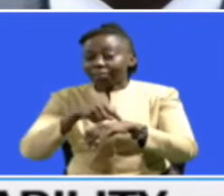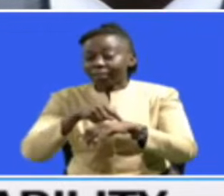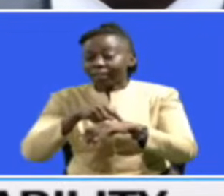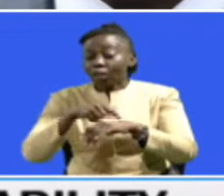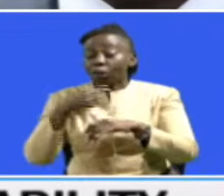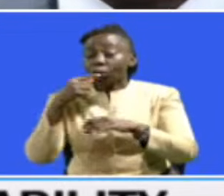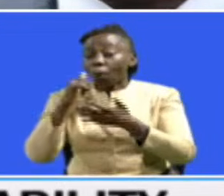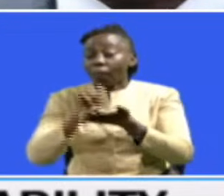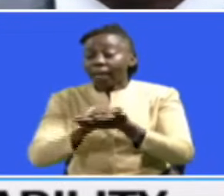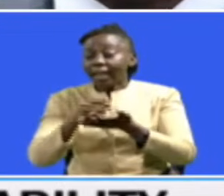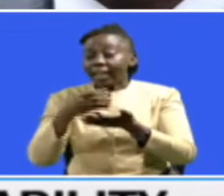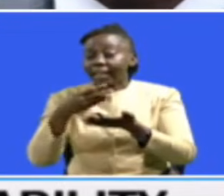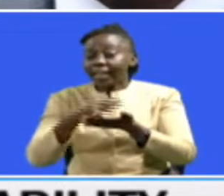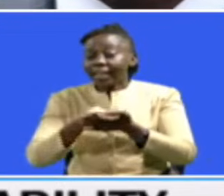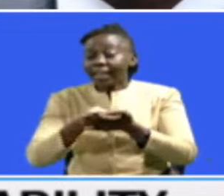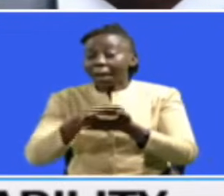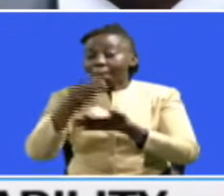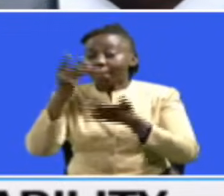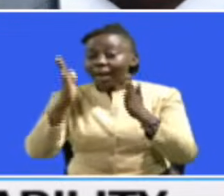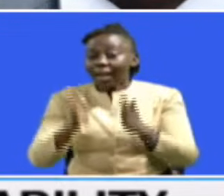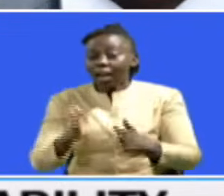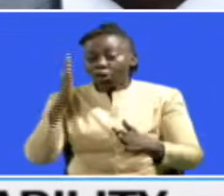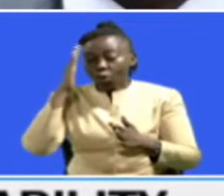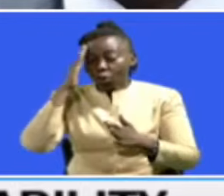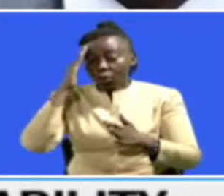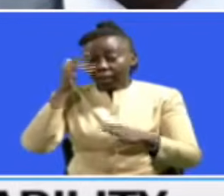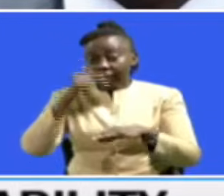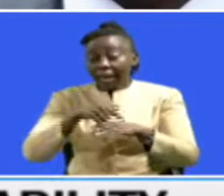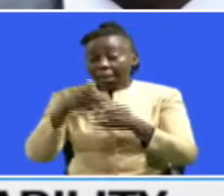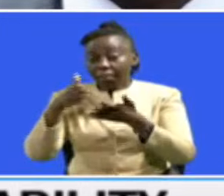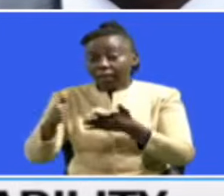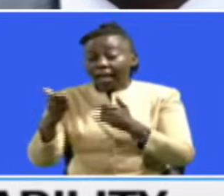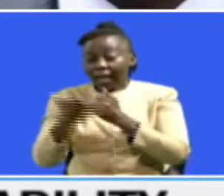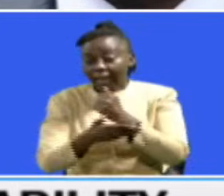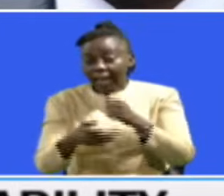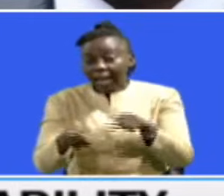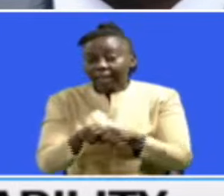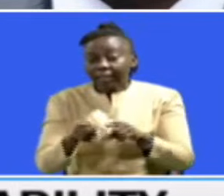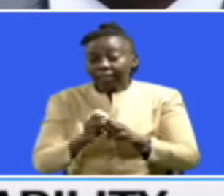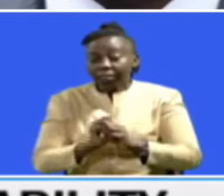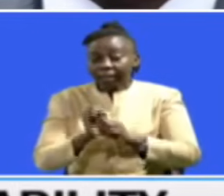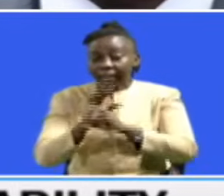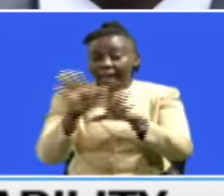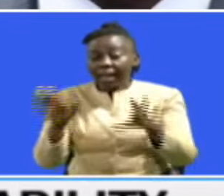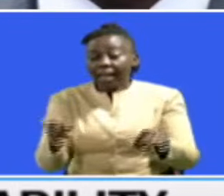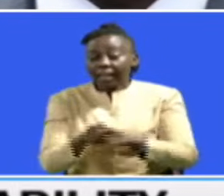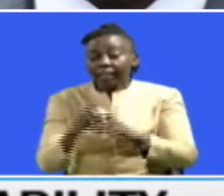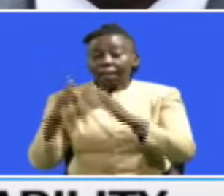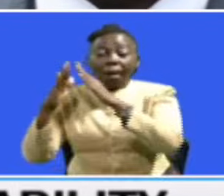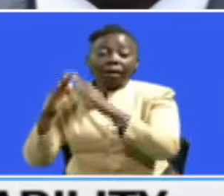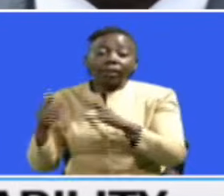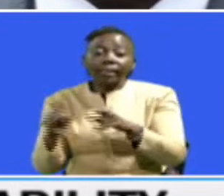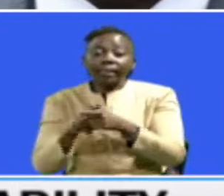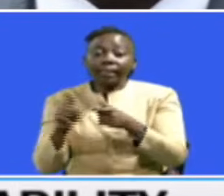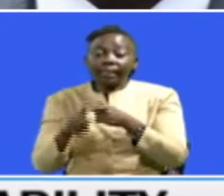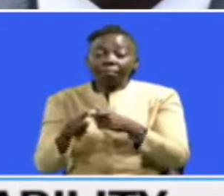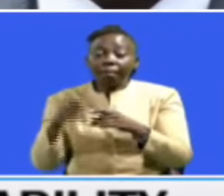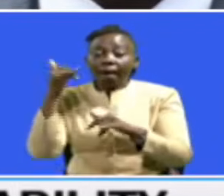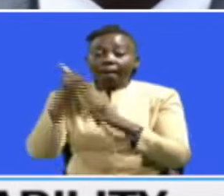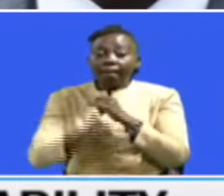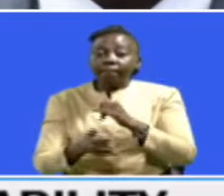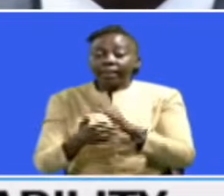buyer knows when this crop was harvested, when it was transported to the pack house, and when it was graded, then